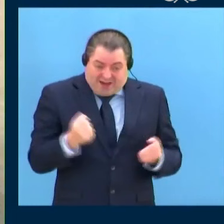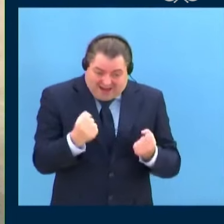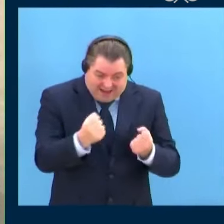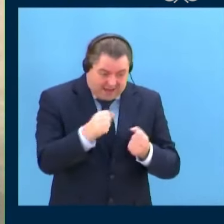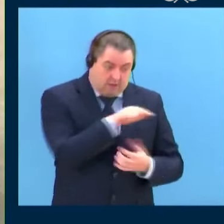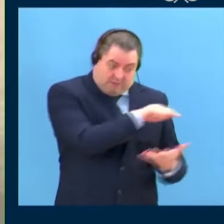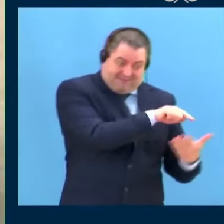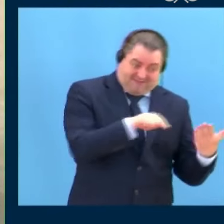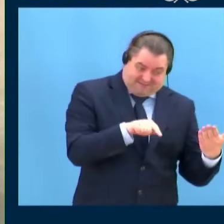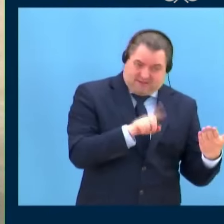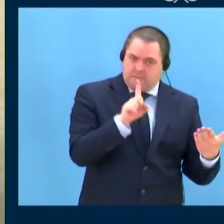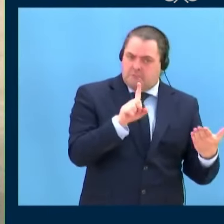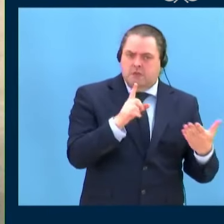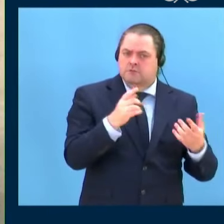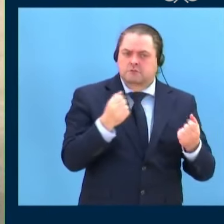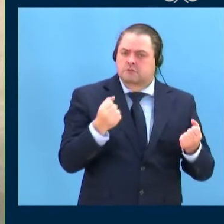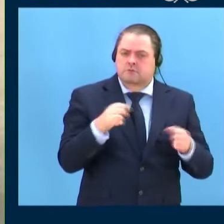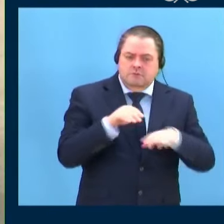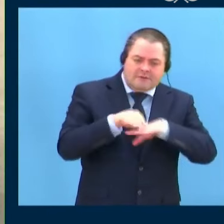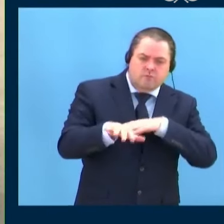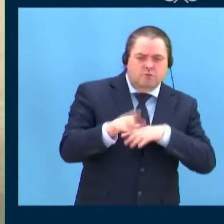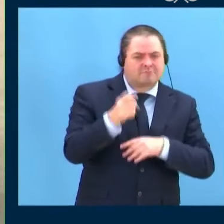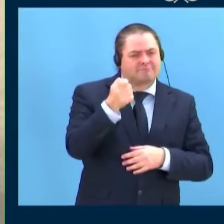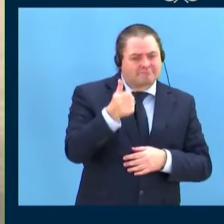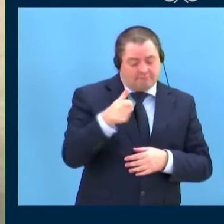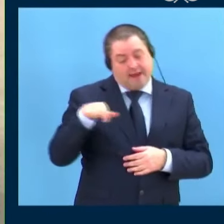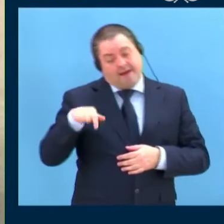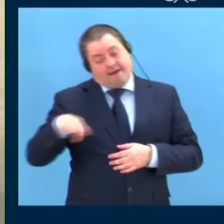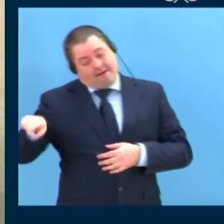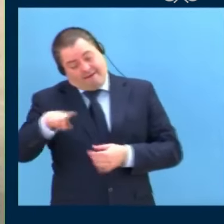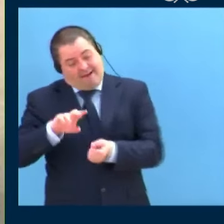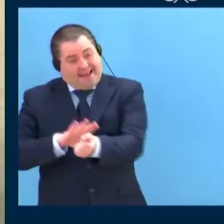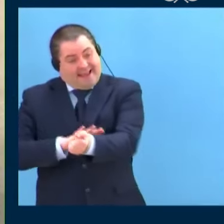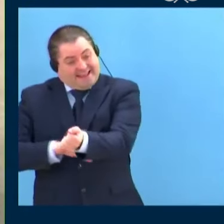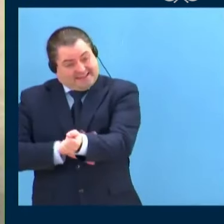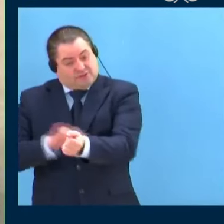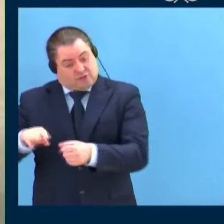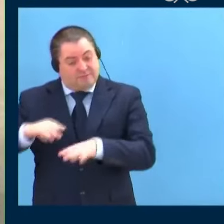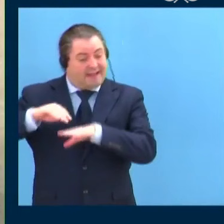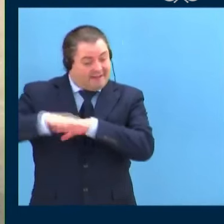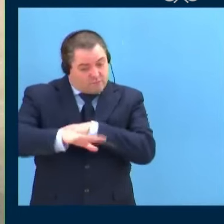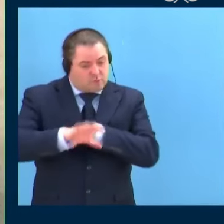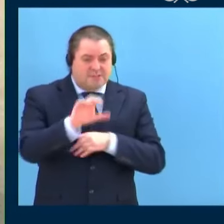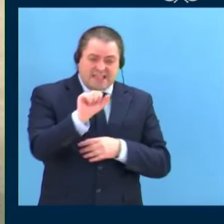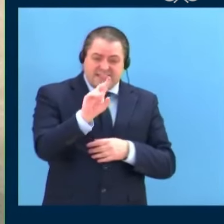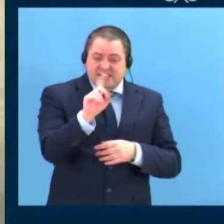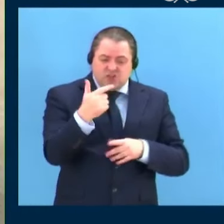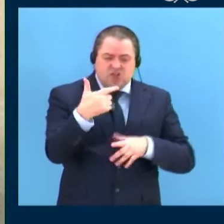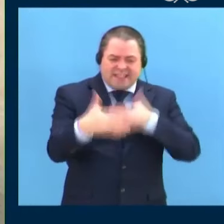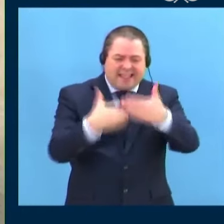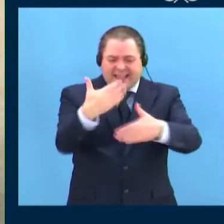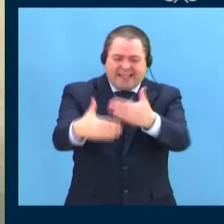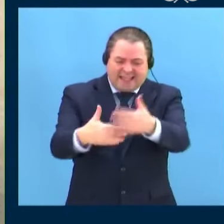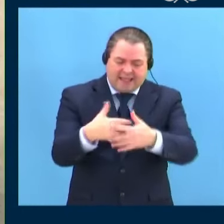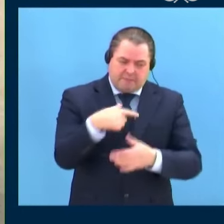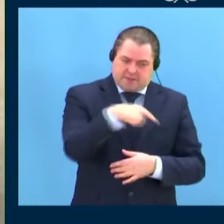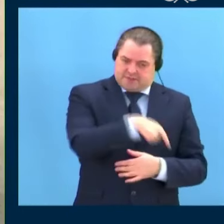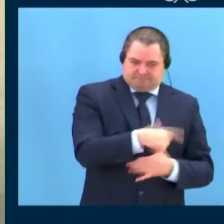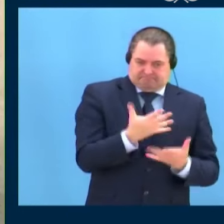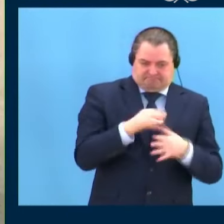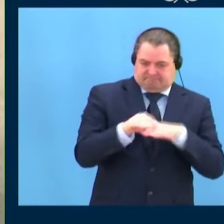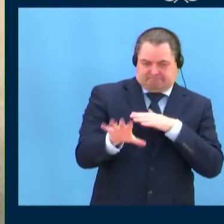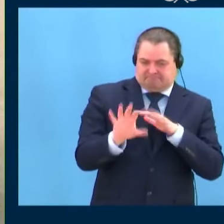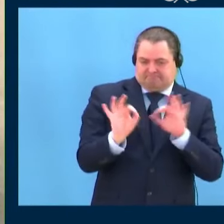status, Indigenous peoples have provided strong policy guidance on SDGs implementation. There is a direct